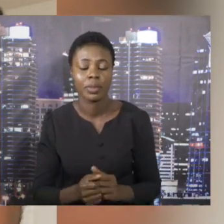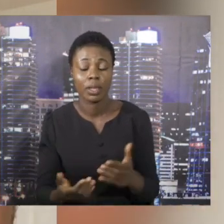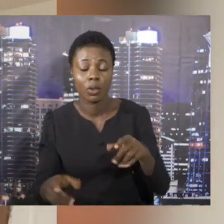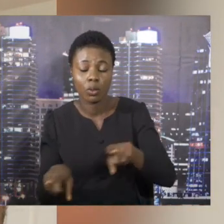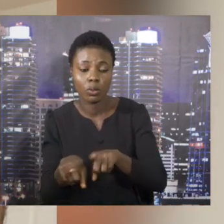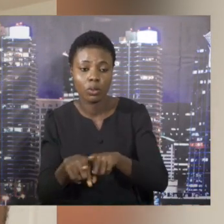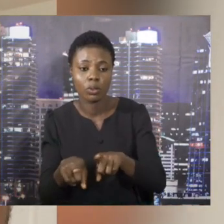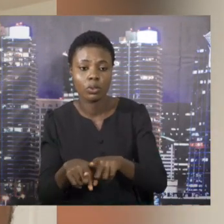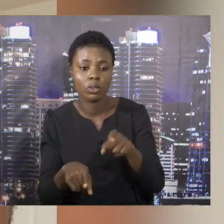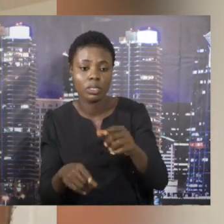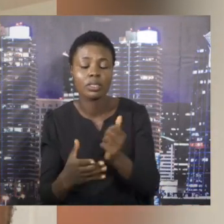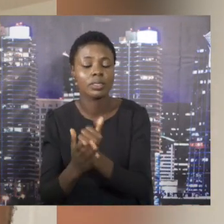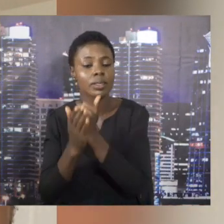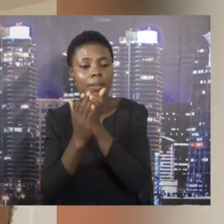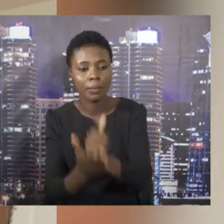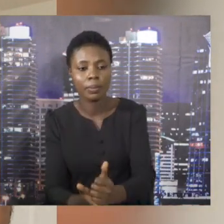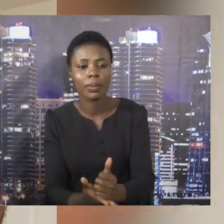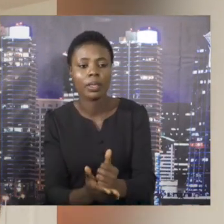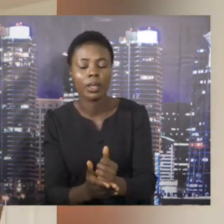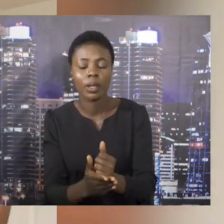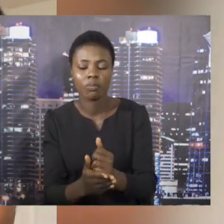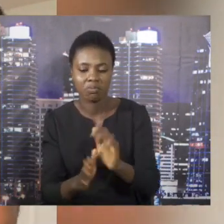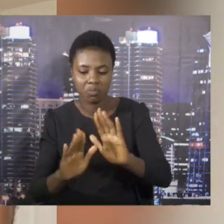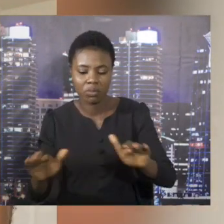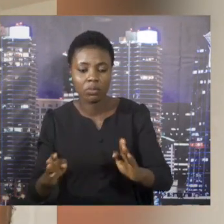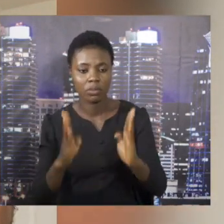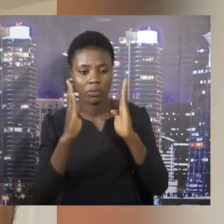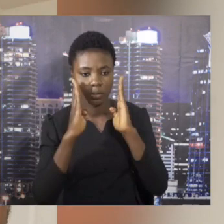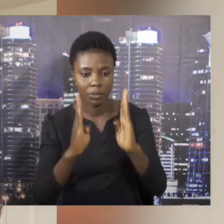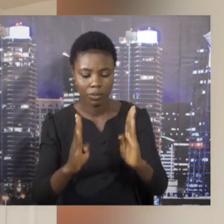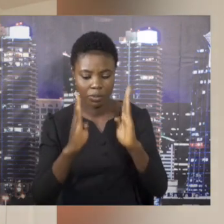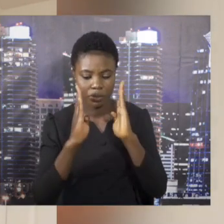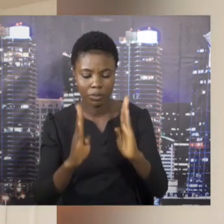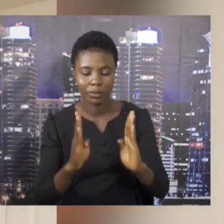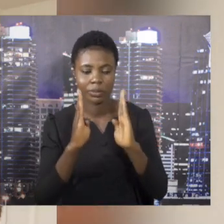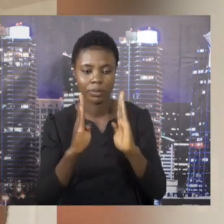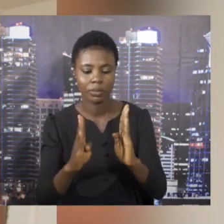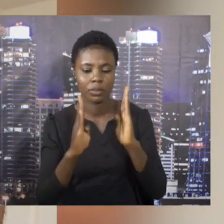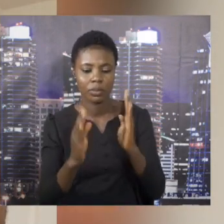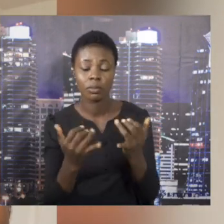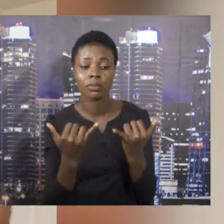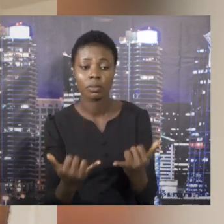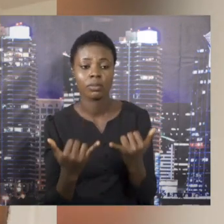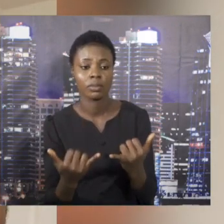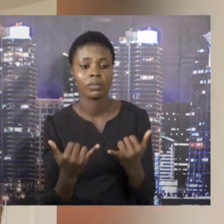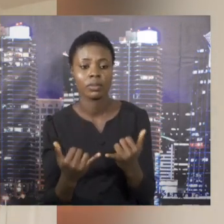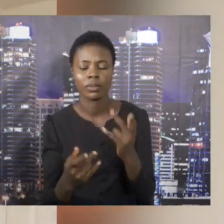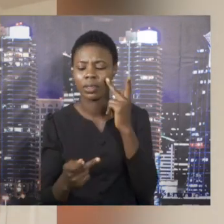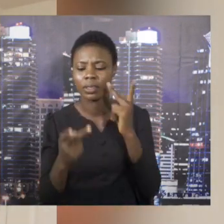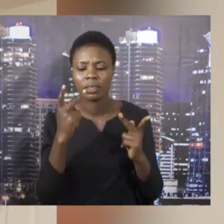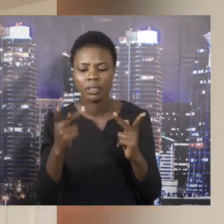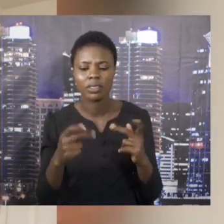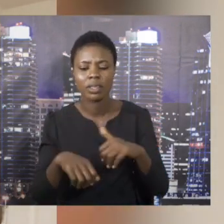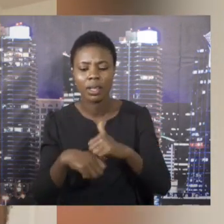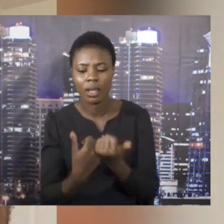in shape really helps the participants to focus on the present and see how